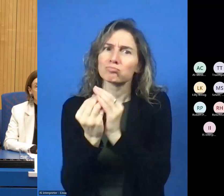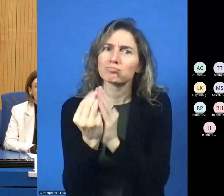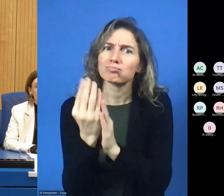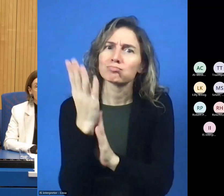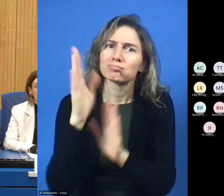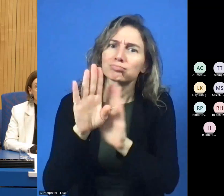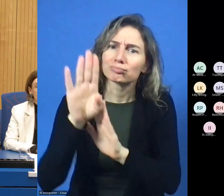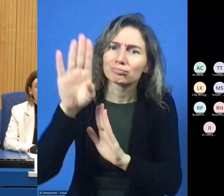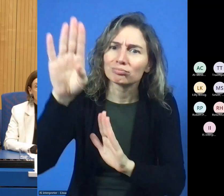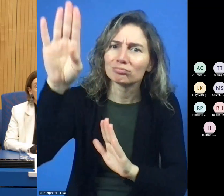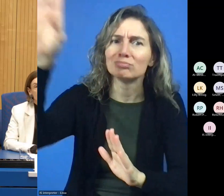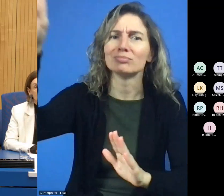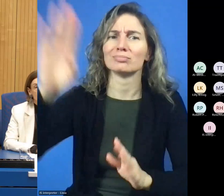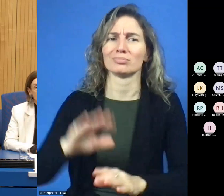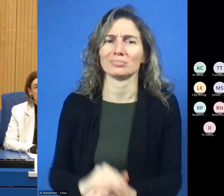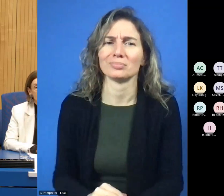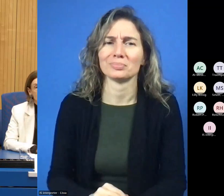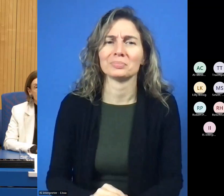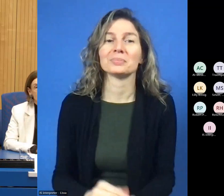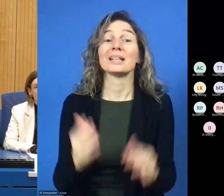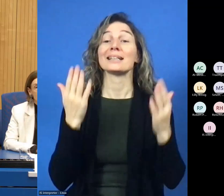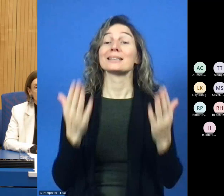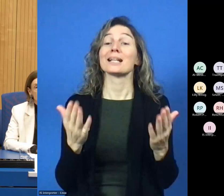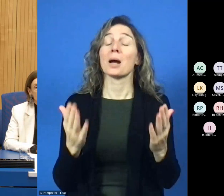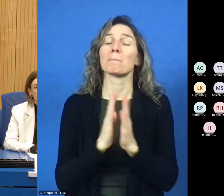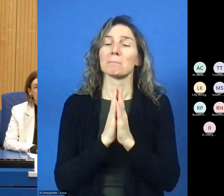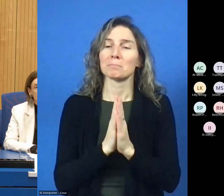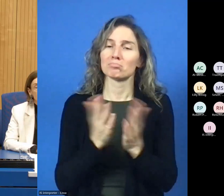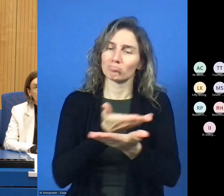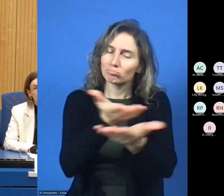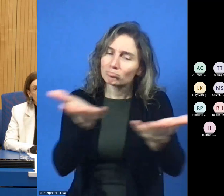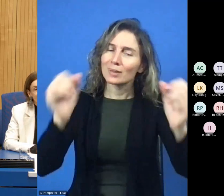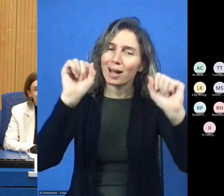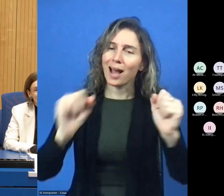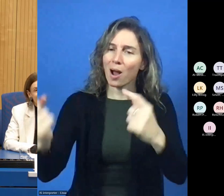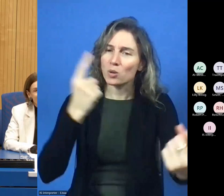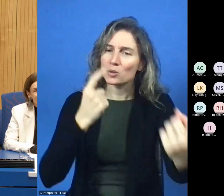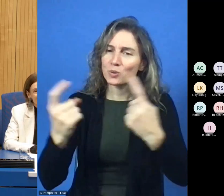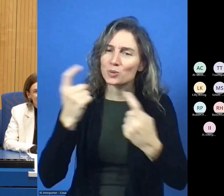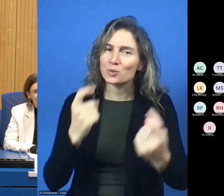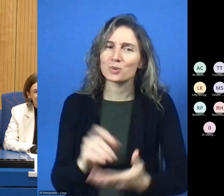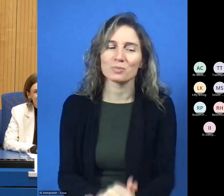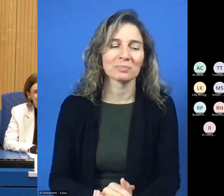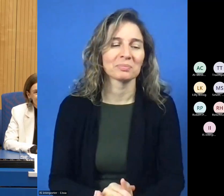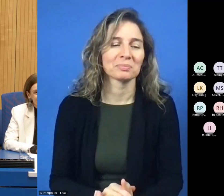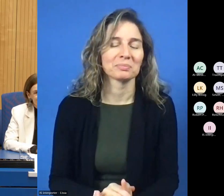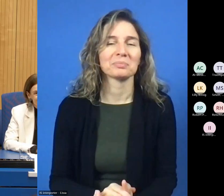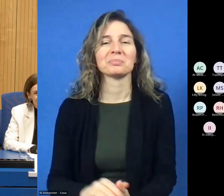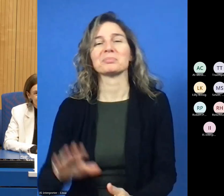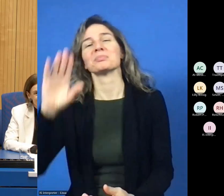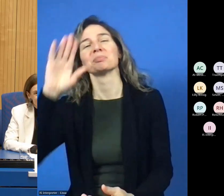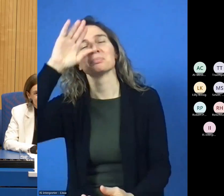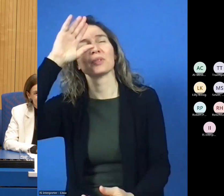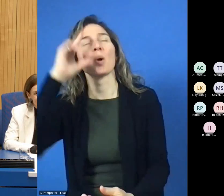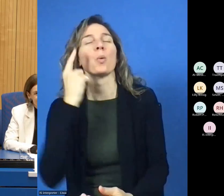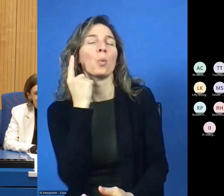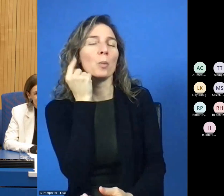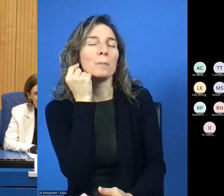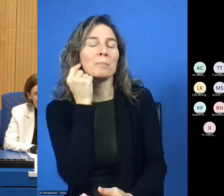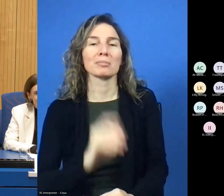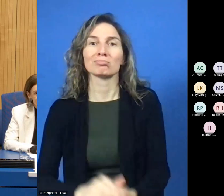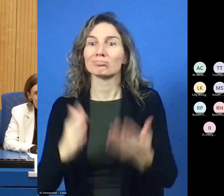your question. Yes, please. Thank you. Thank you, everyone, for your innovative and